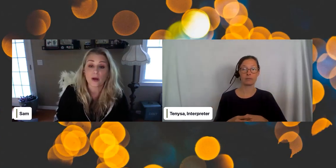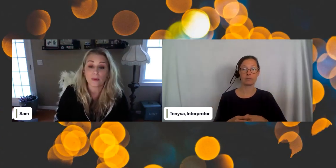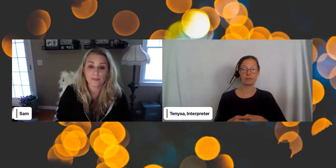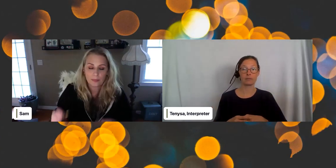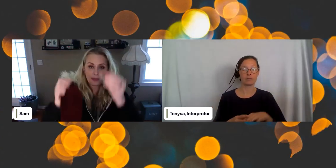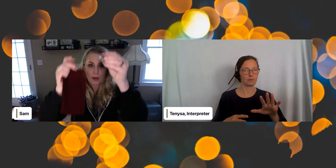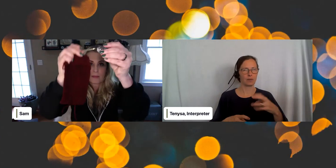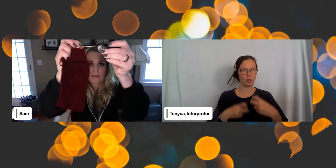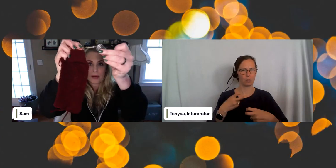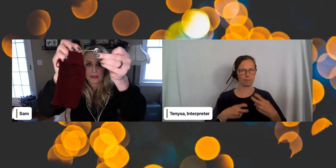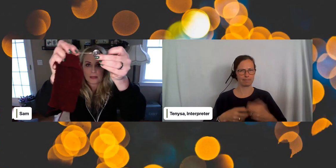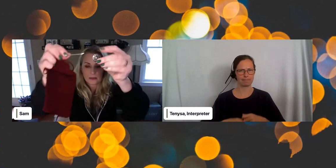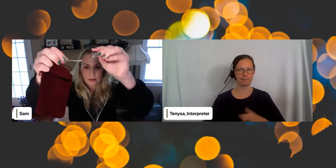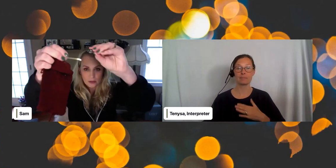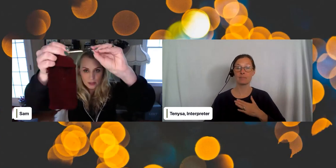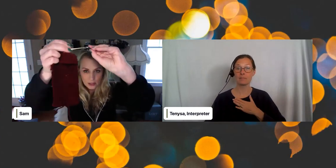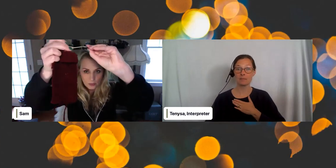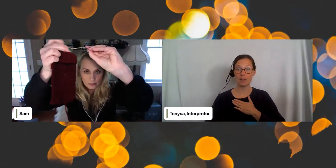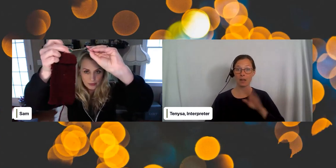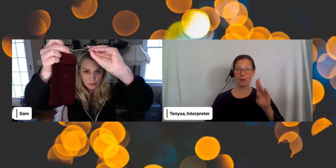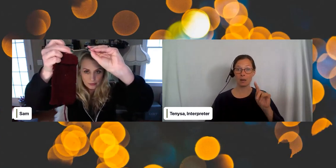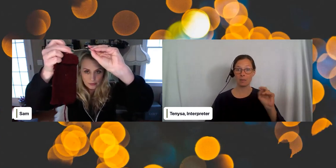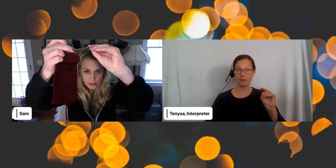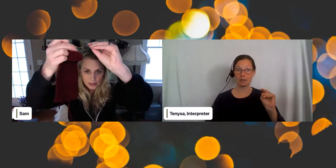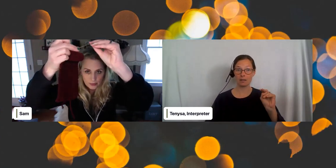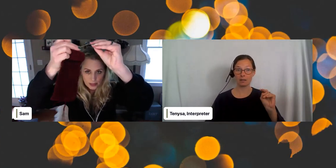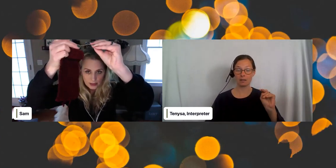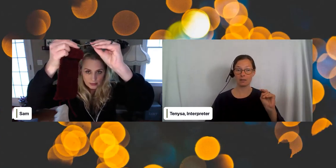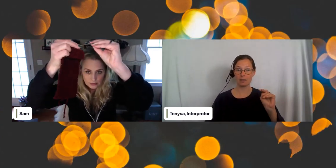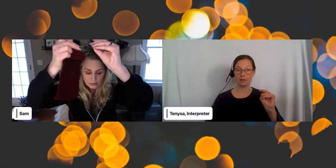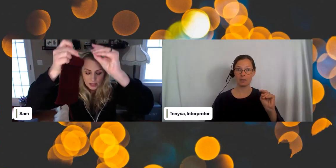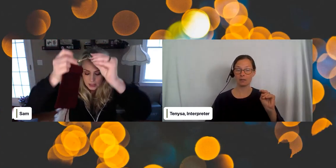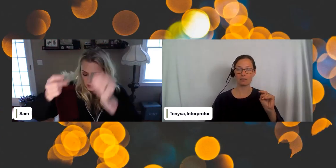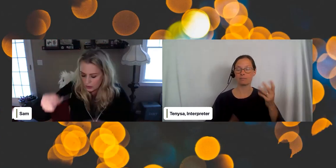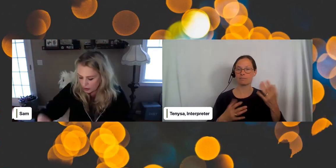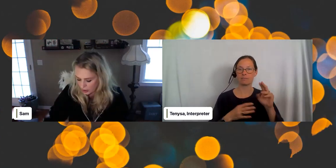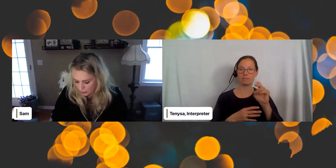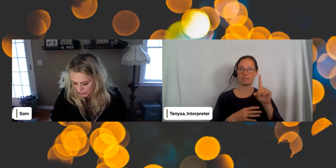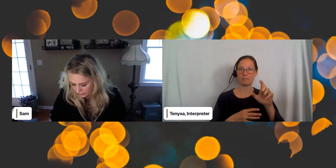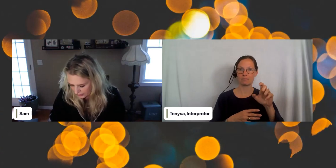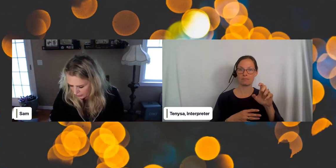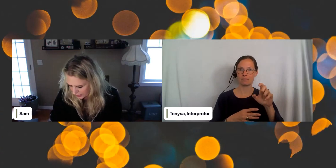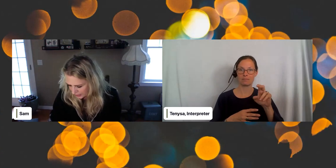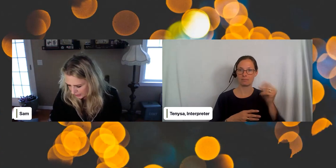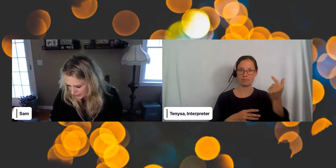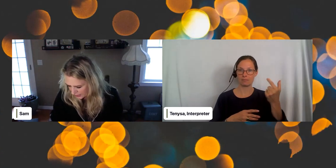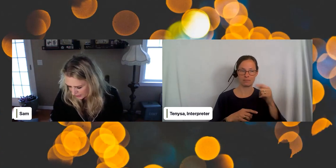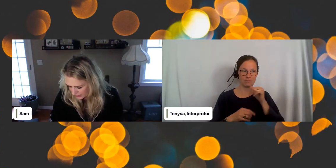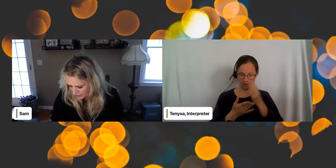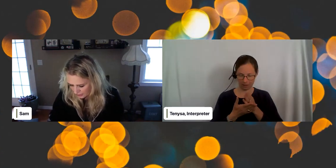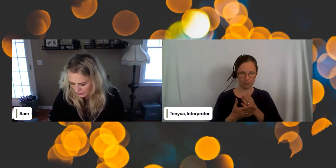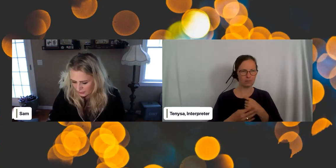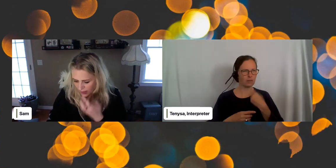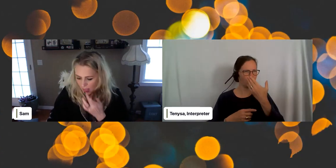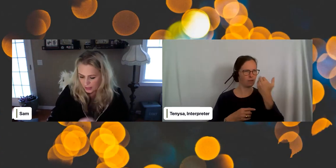here's a problem. My button, the needle won't fit through. It stops right here. So I forget what I did. I